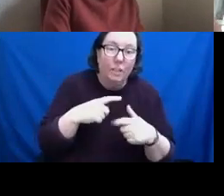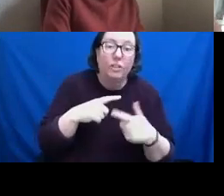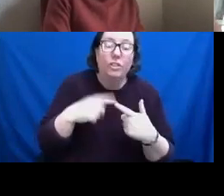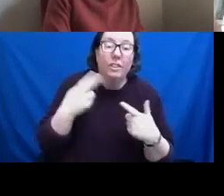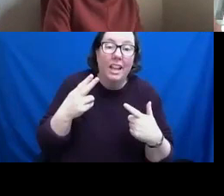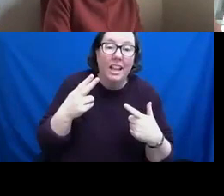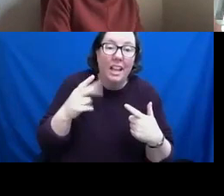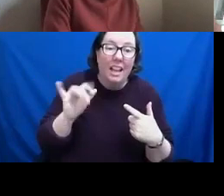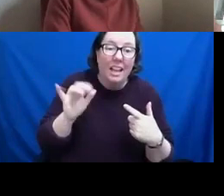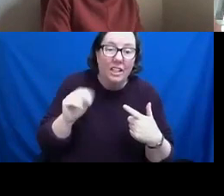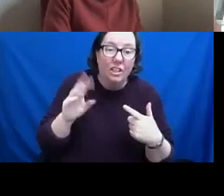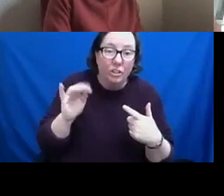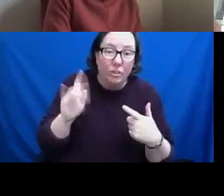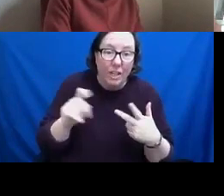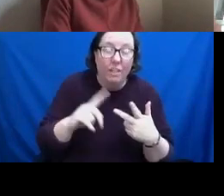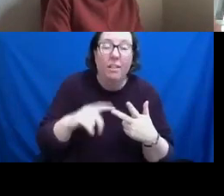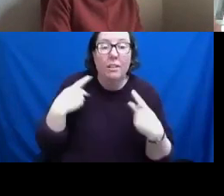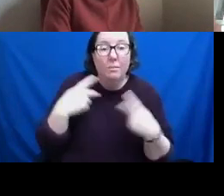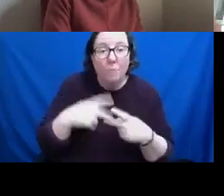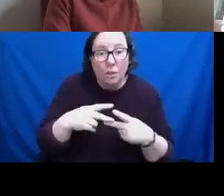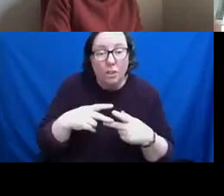Verdean, Portuguese, Cantonese, Mandarin,